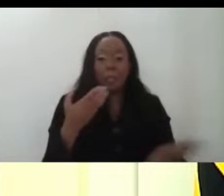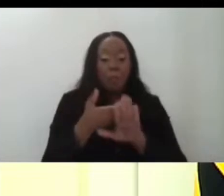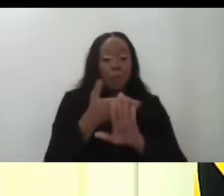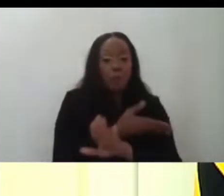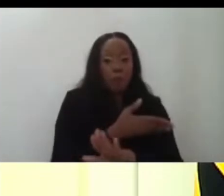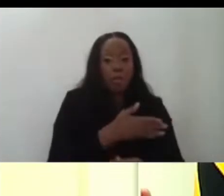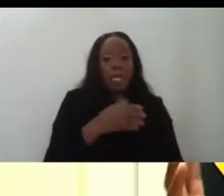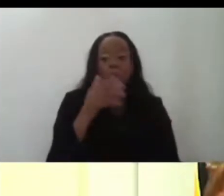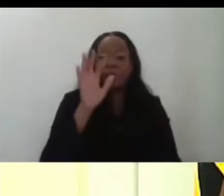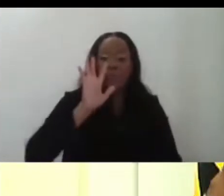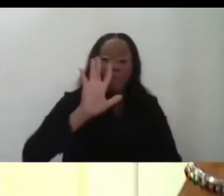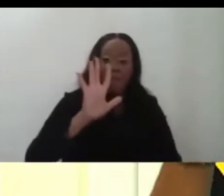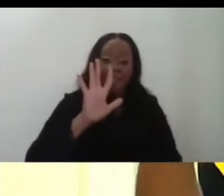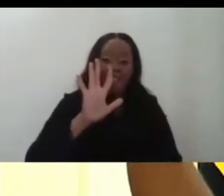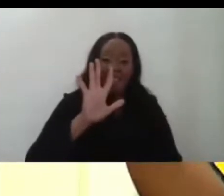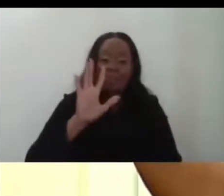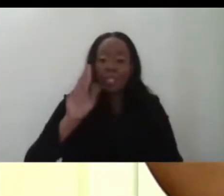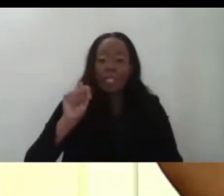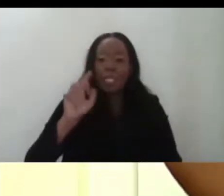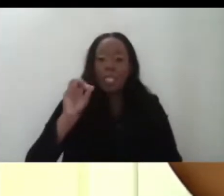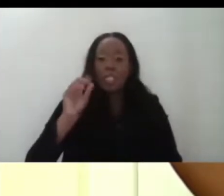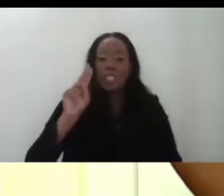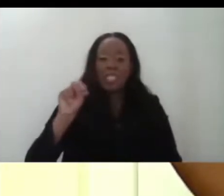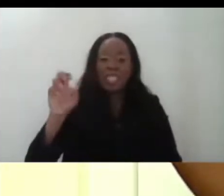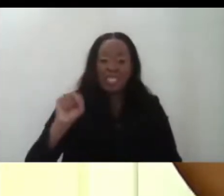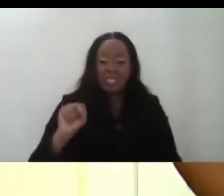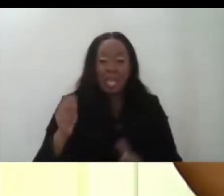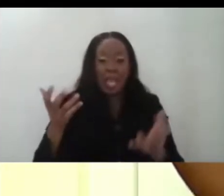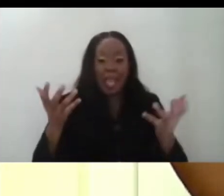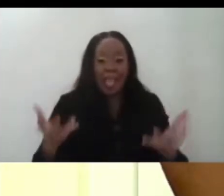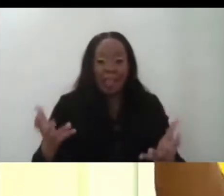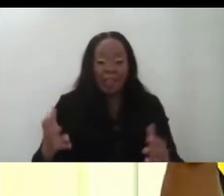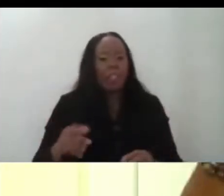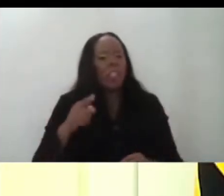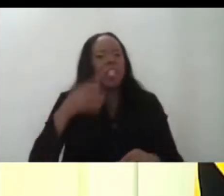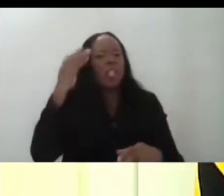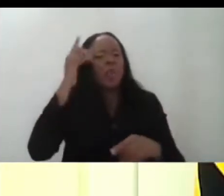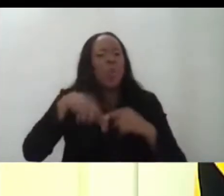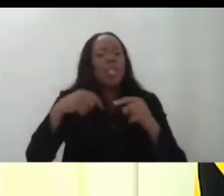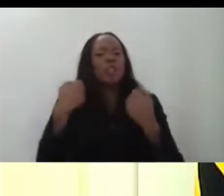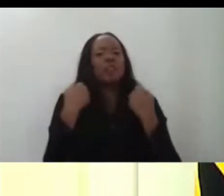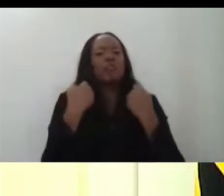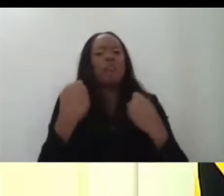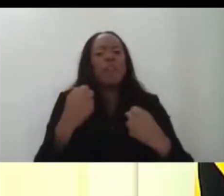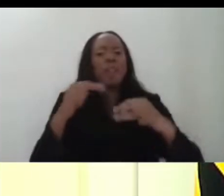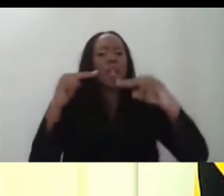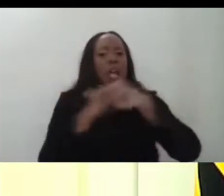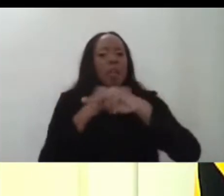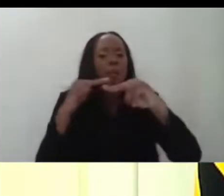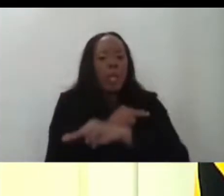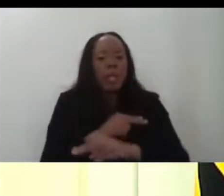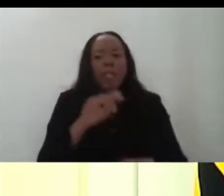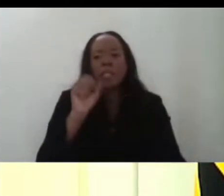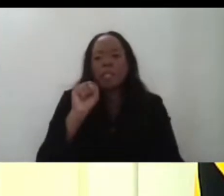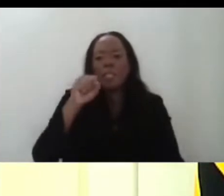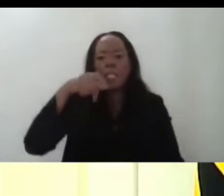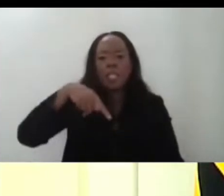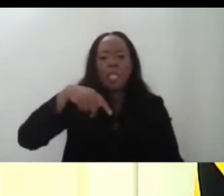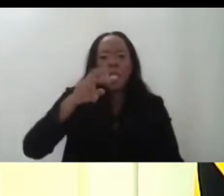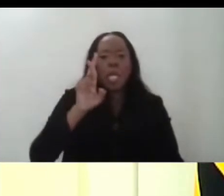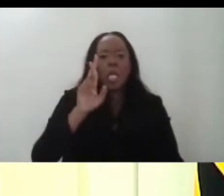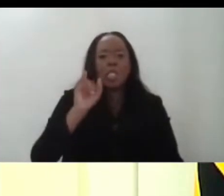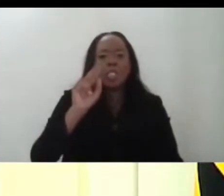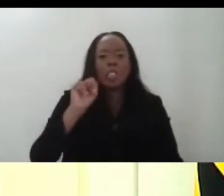going to have the big granite boulders that you all see out there when you drive around Spring Garden. Those are going to go in to form the core. So it is going to